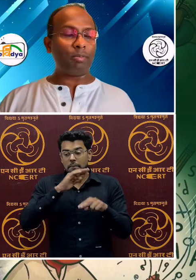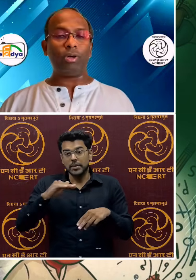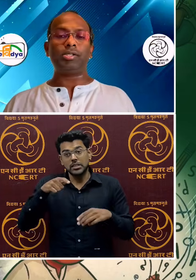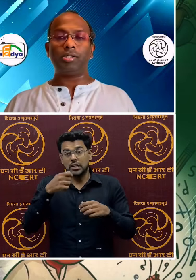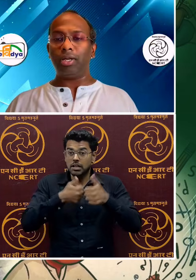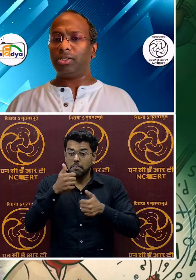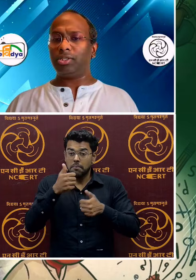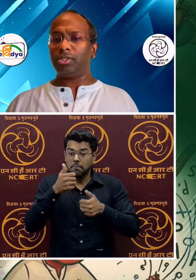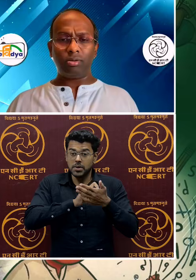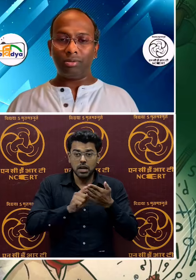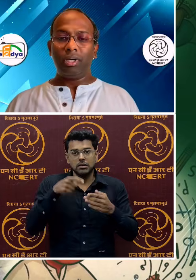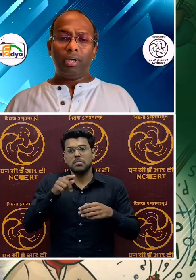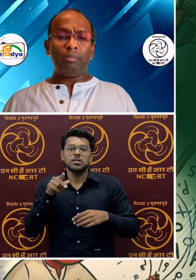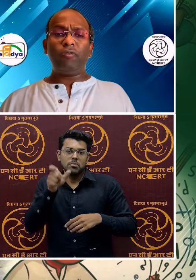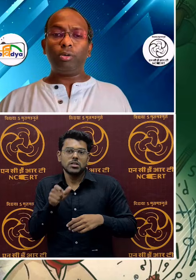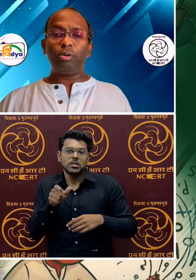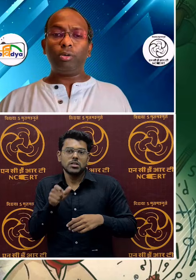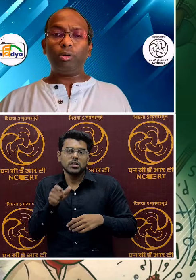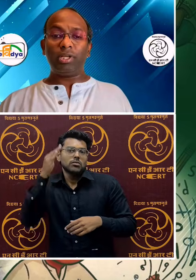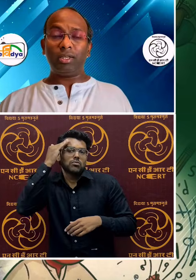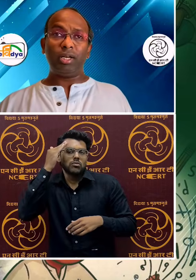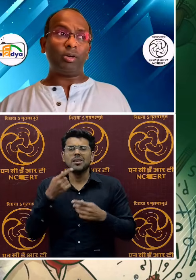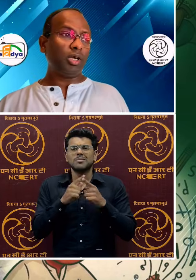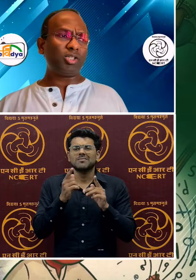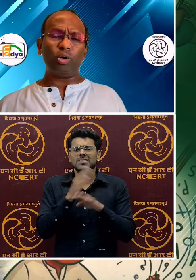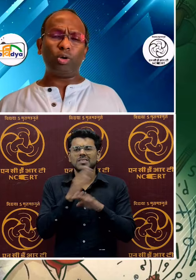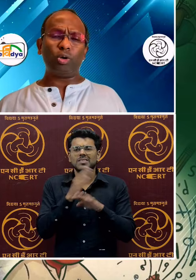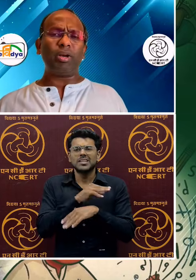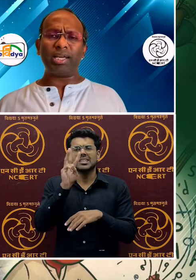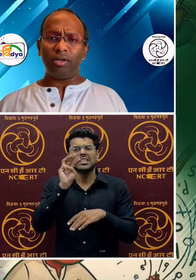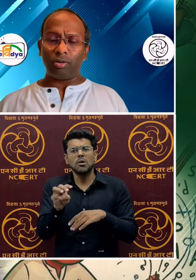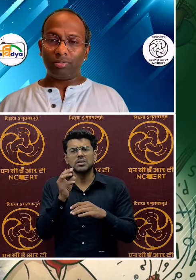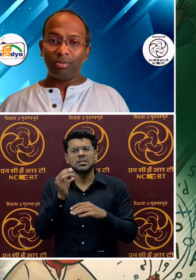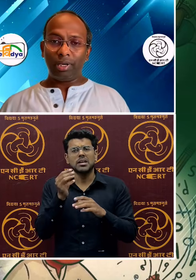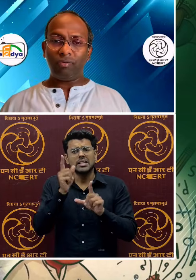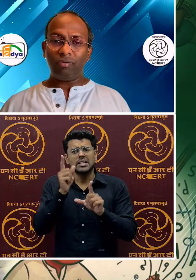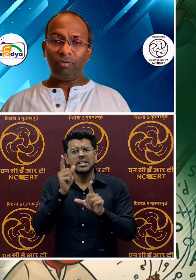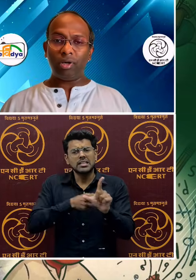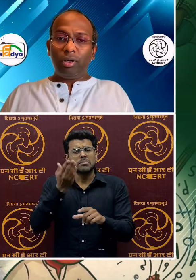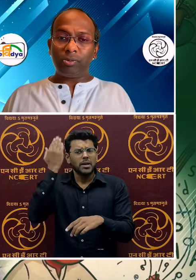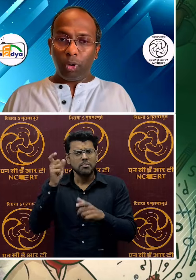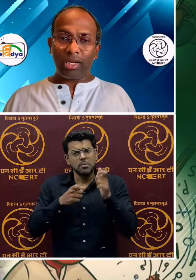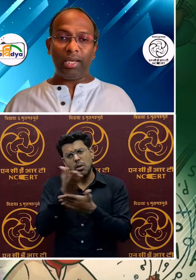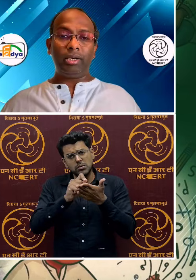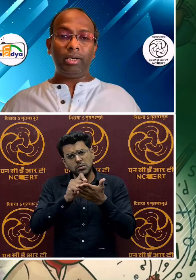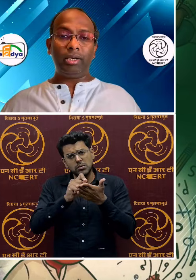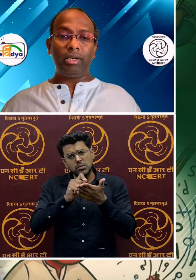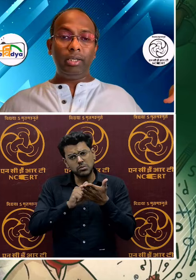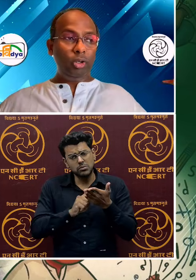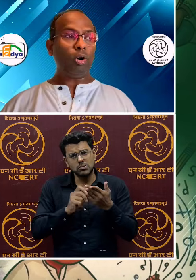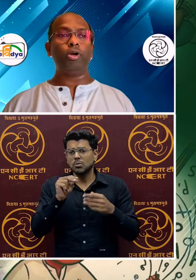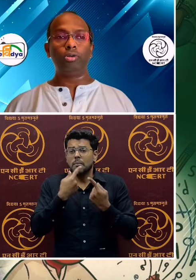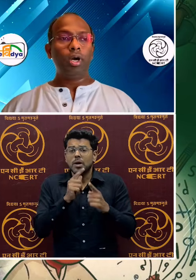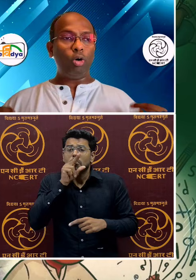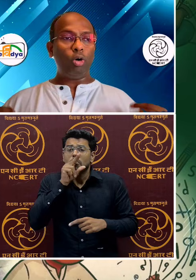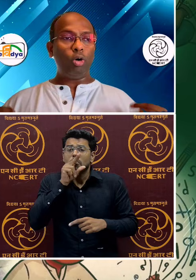the exam only, it is knowledge. No. Before 3,000 years, no one actually wrote. Yes. Everyone spoke and they